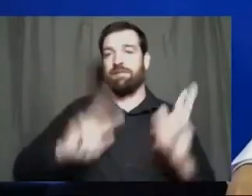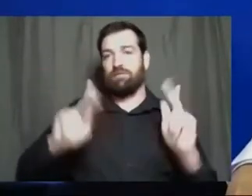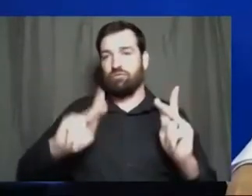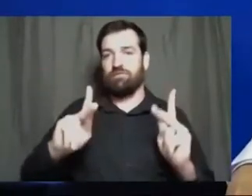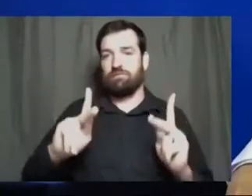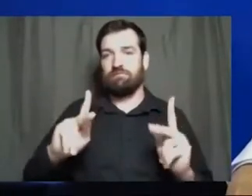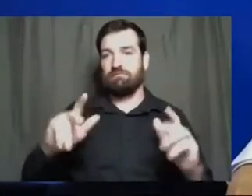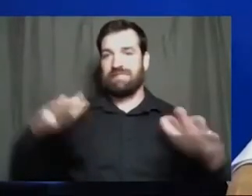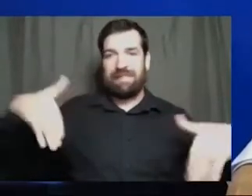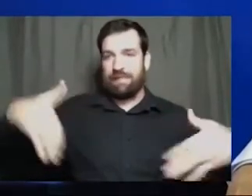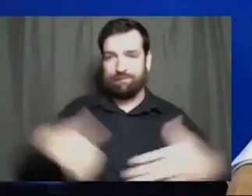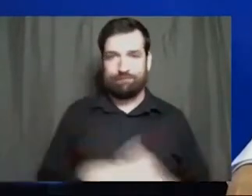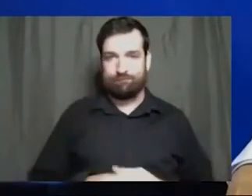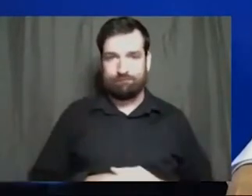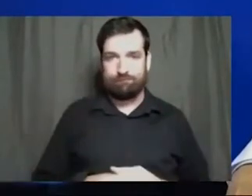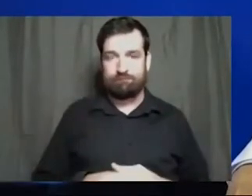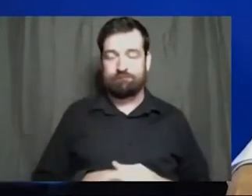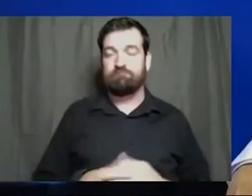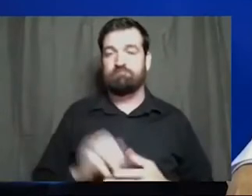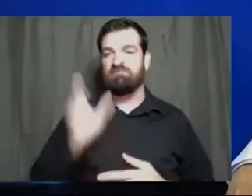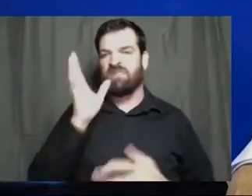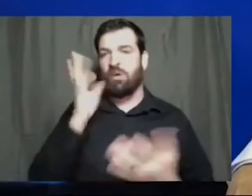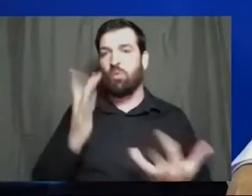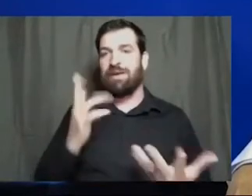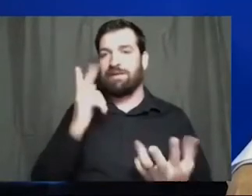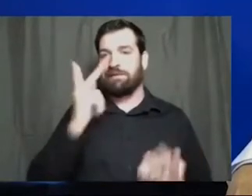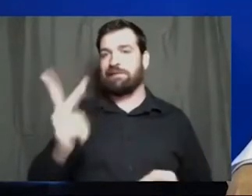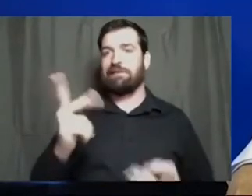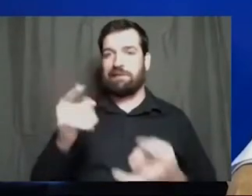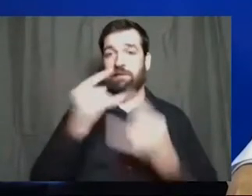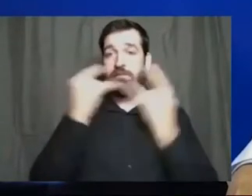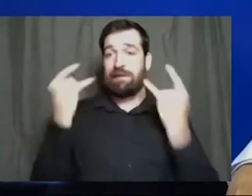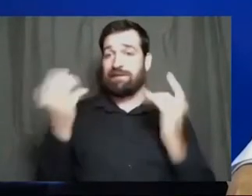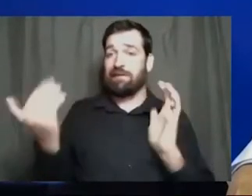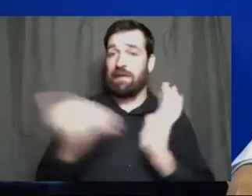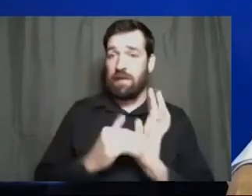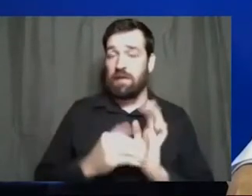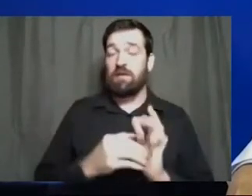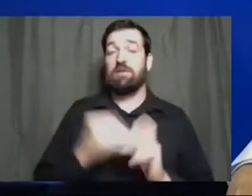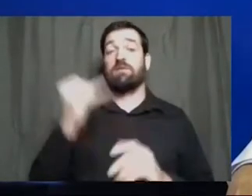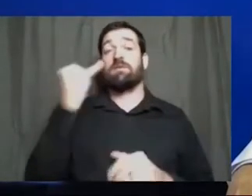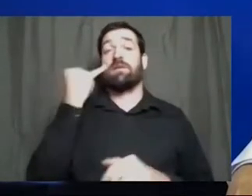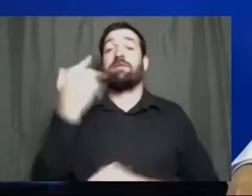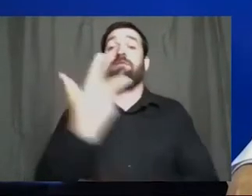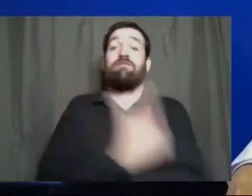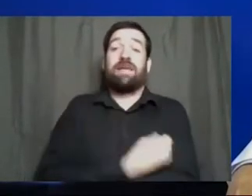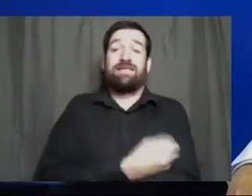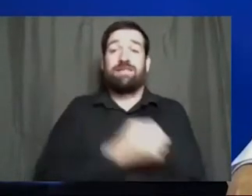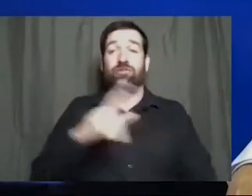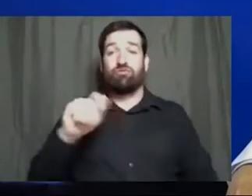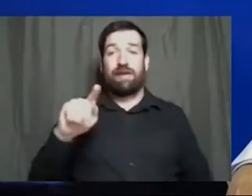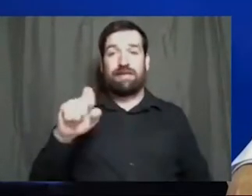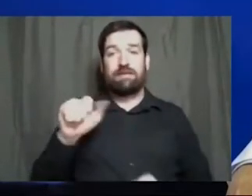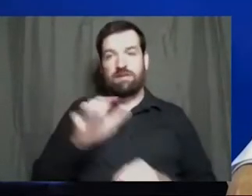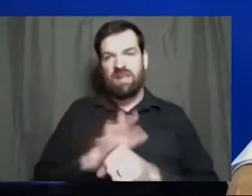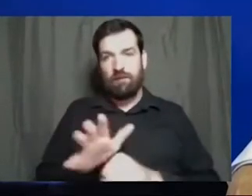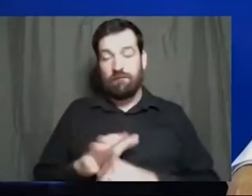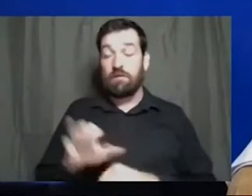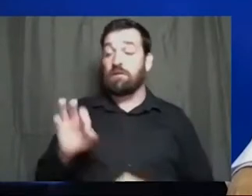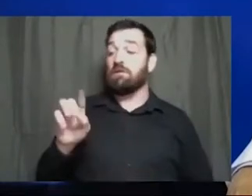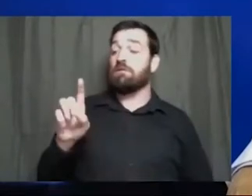doing is they're going to wait and see if we get our masks back on and if vaccination rates are enough to buffer. You know what Fauci said over the weekend, I think is